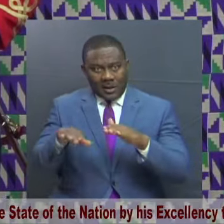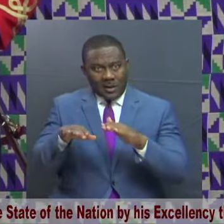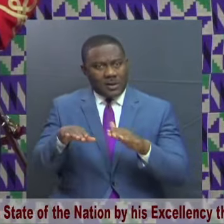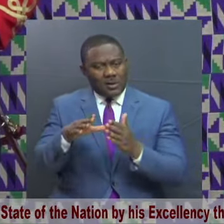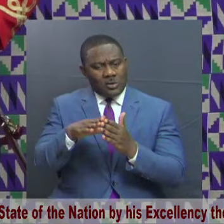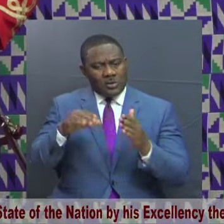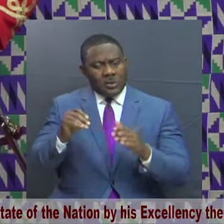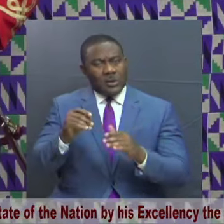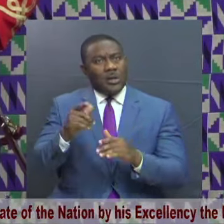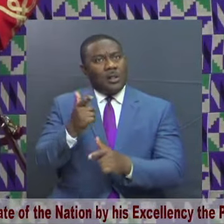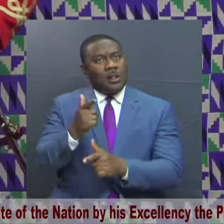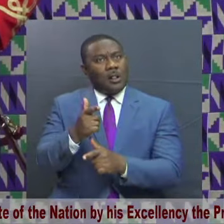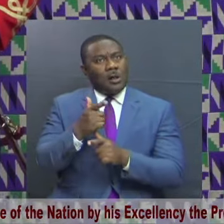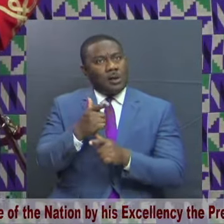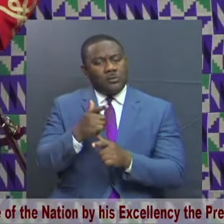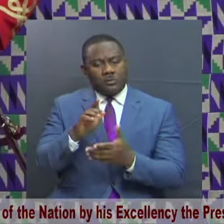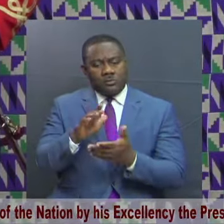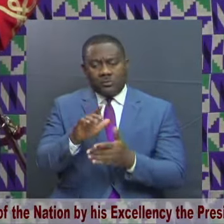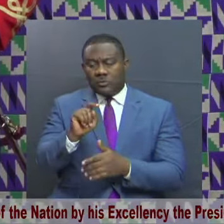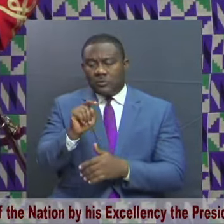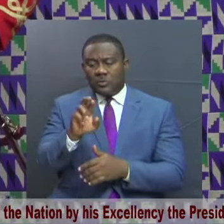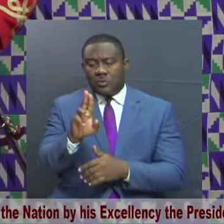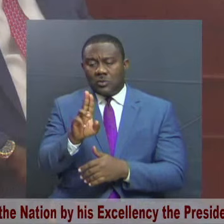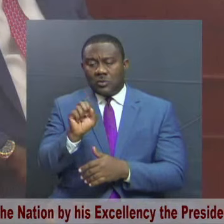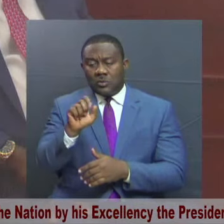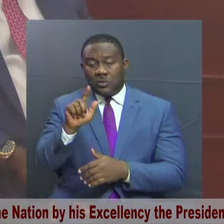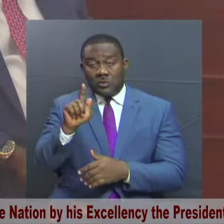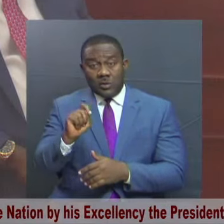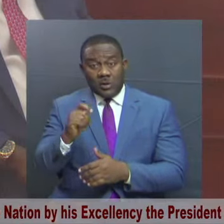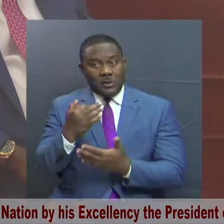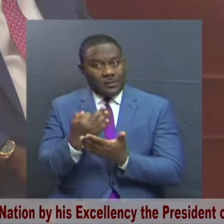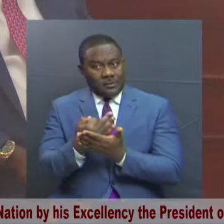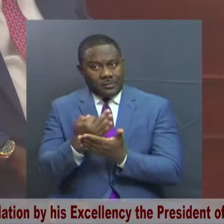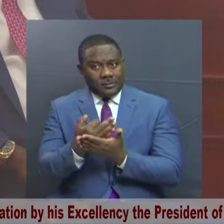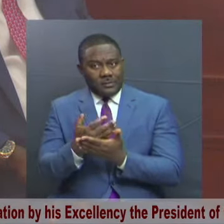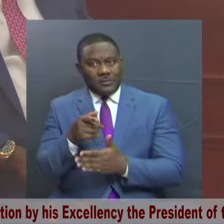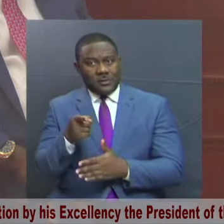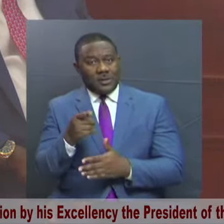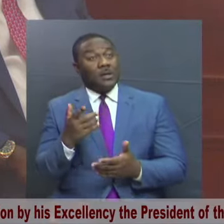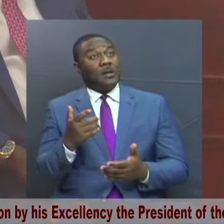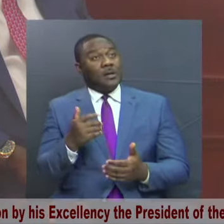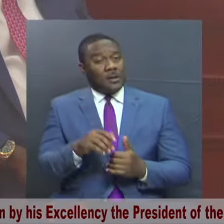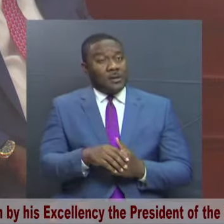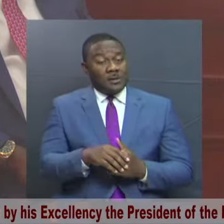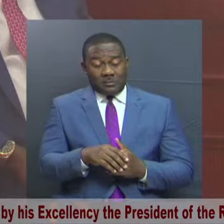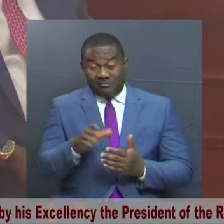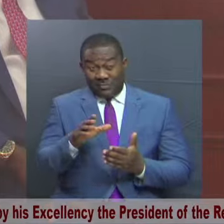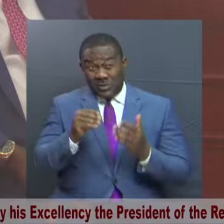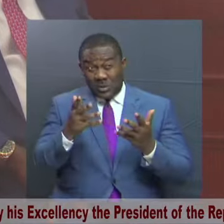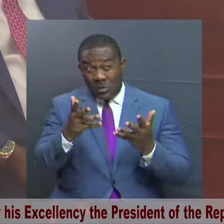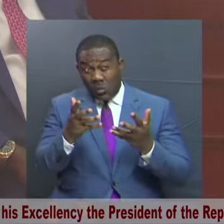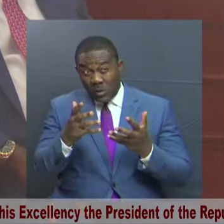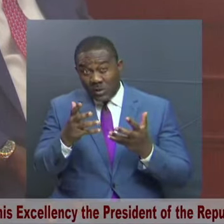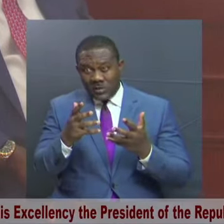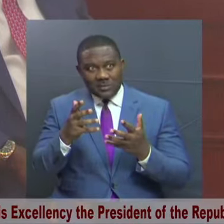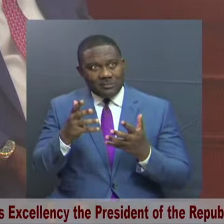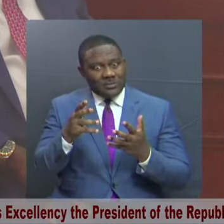fund are breaking down Financial barriers for students seeking higher